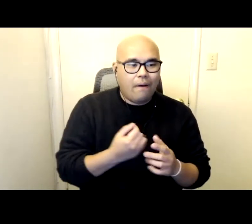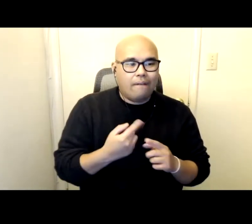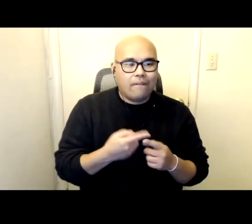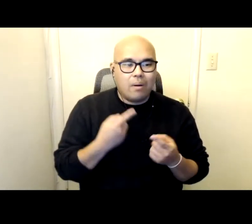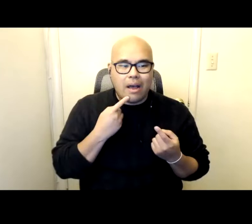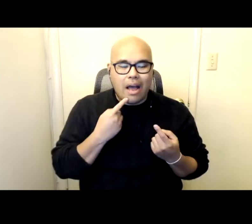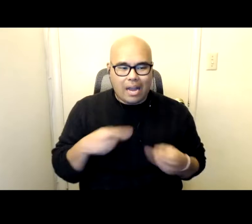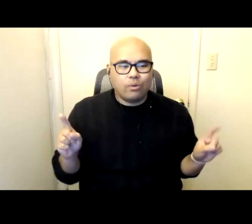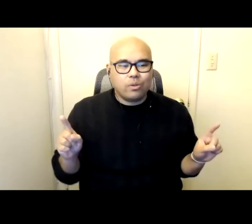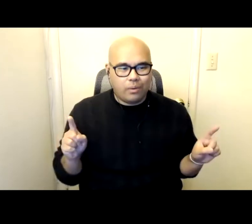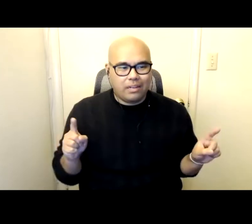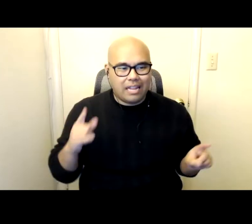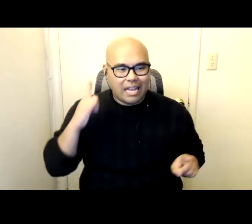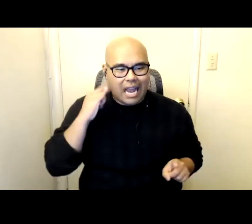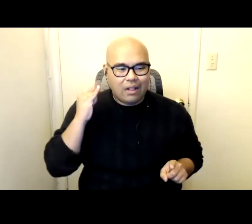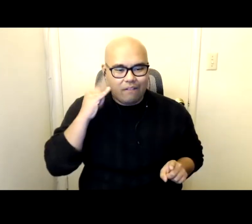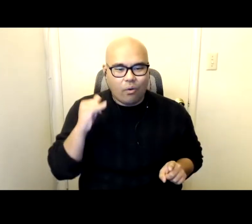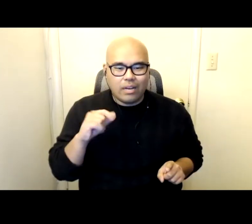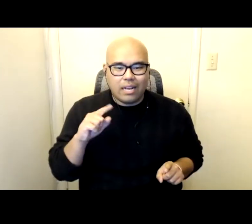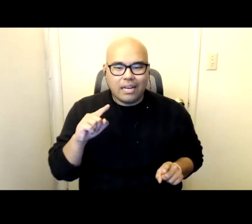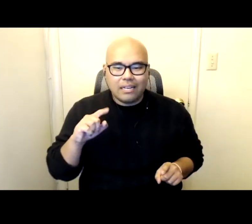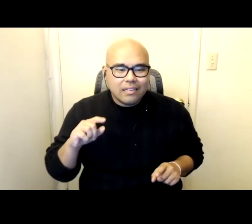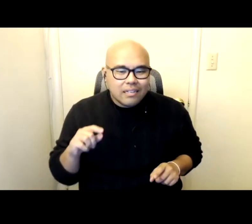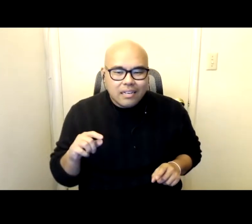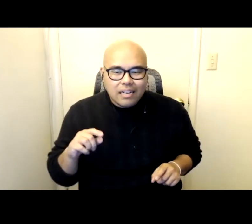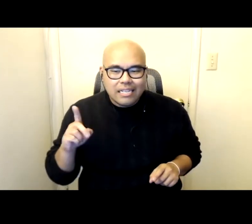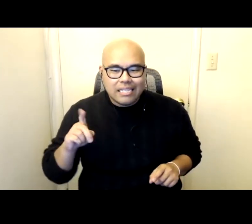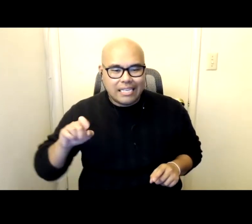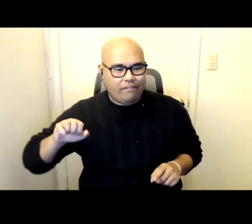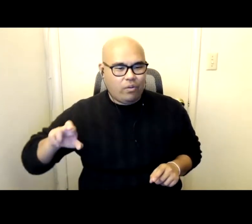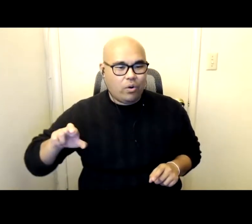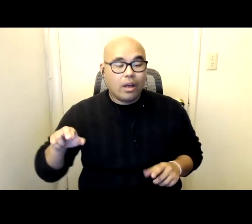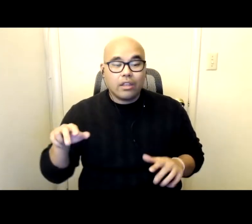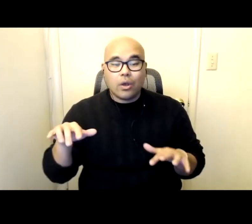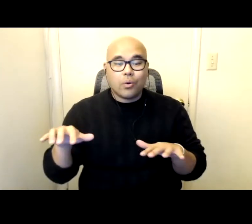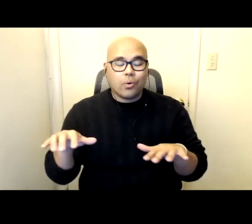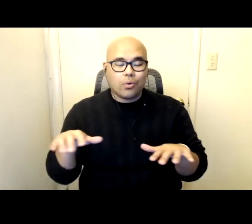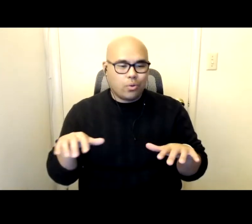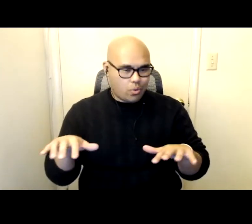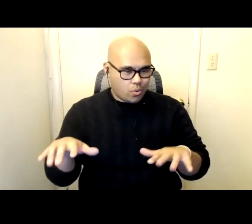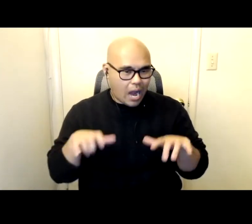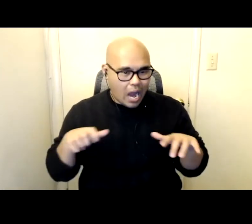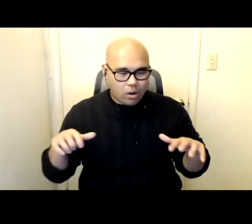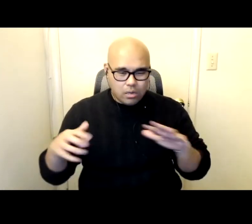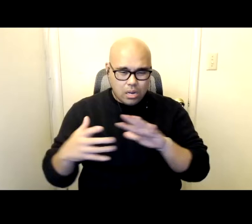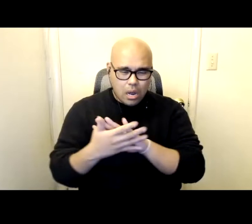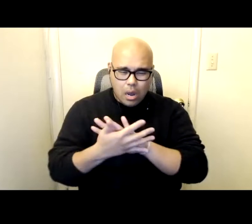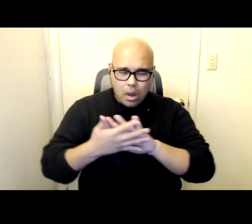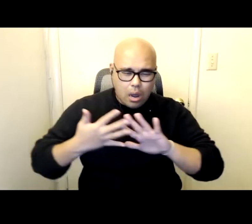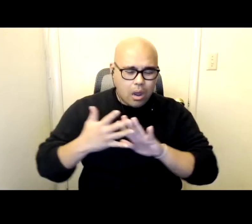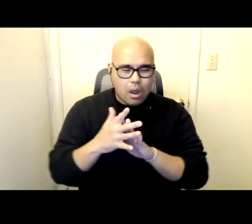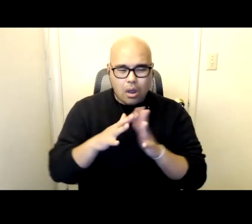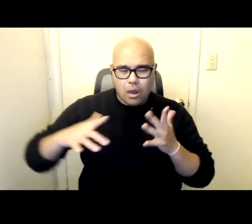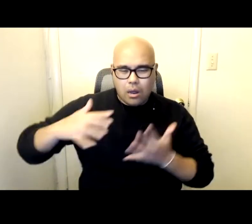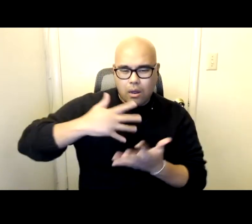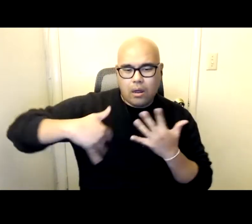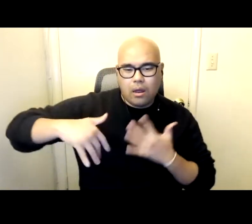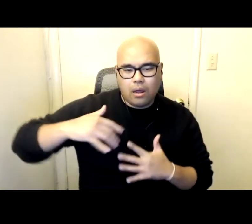California Zephyr. The crowd streams around them, everyone hurrying to make the train.